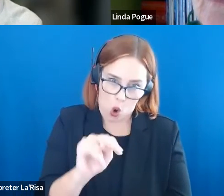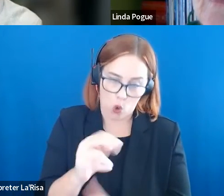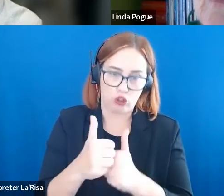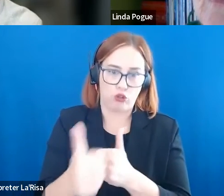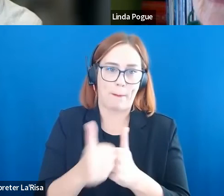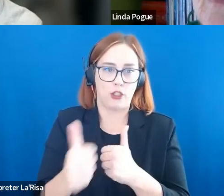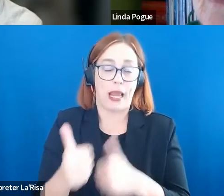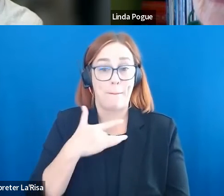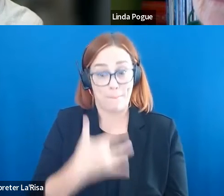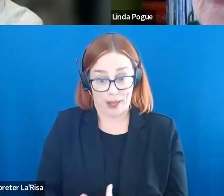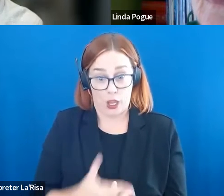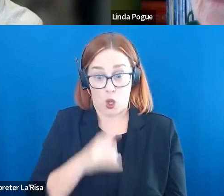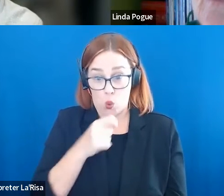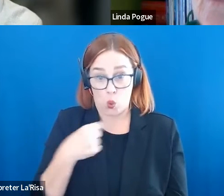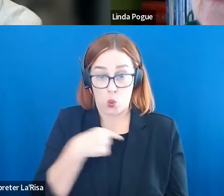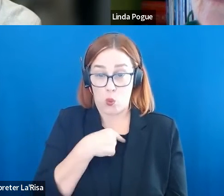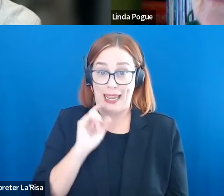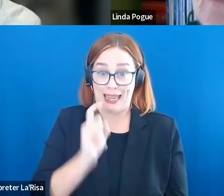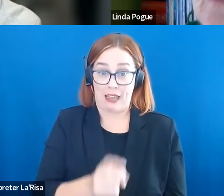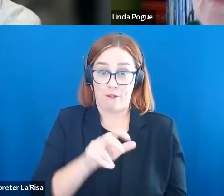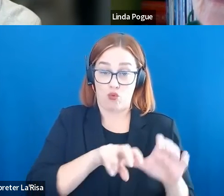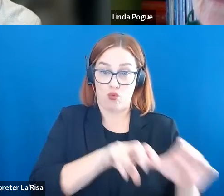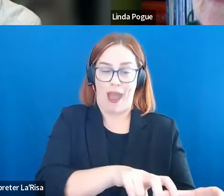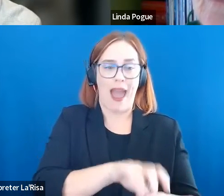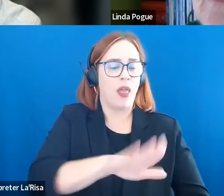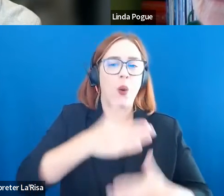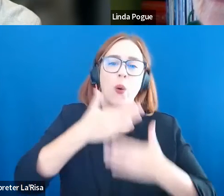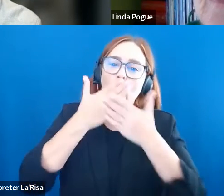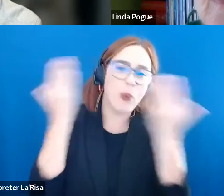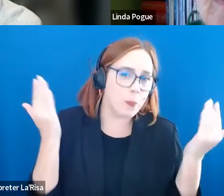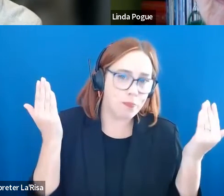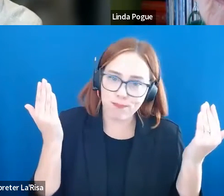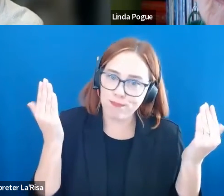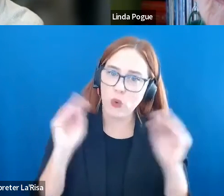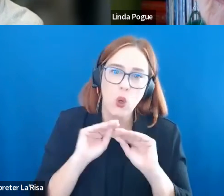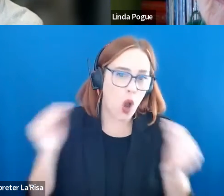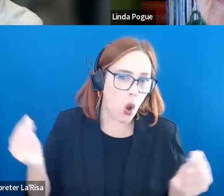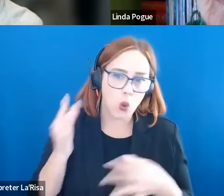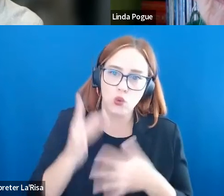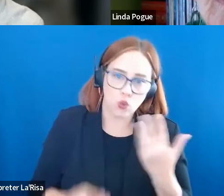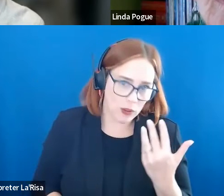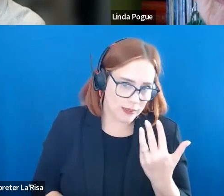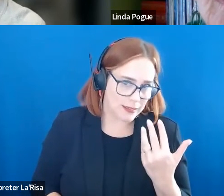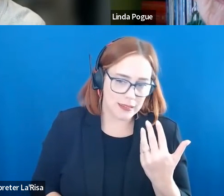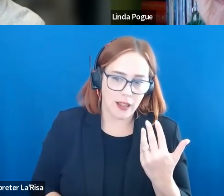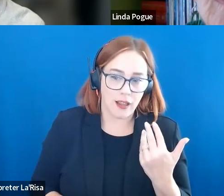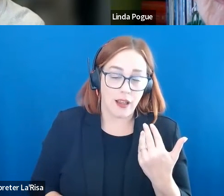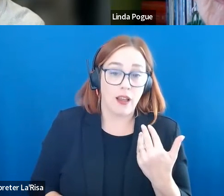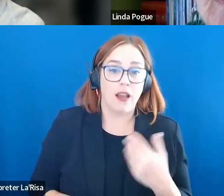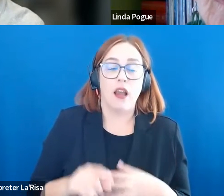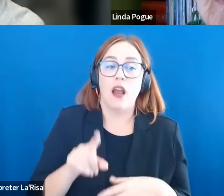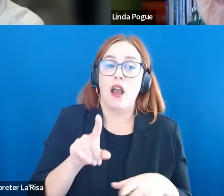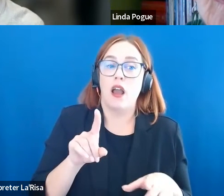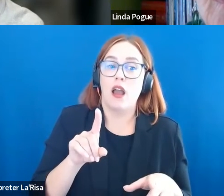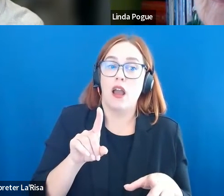have no means of transportation. So if a person has their own car or other transportation needs, we're not able to do that. We're also not able